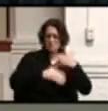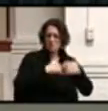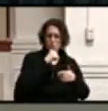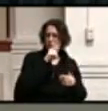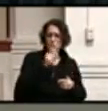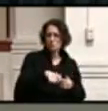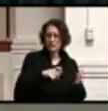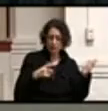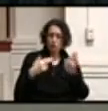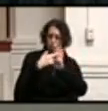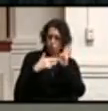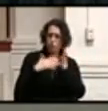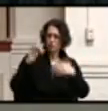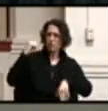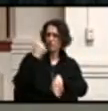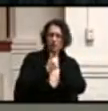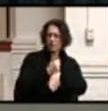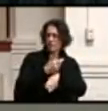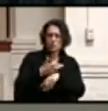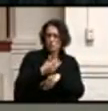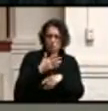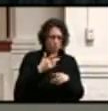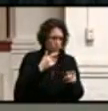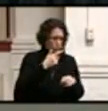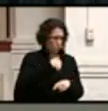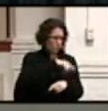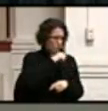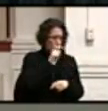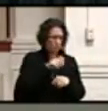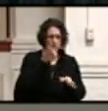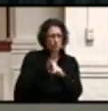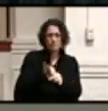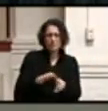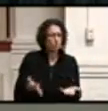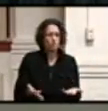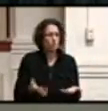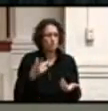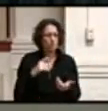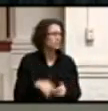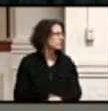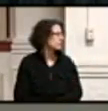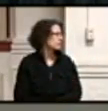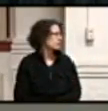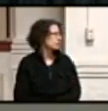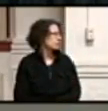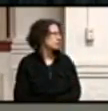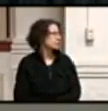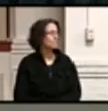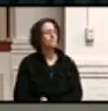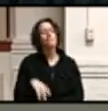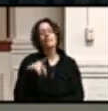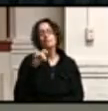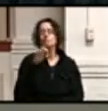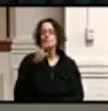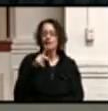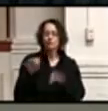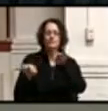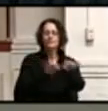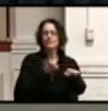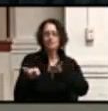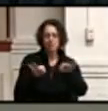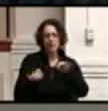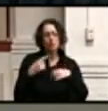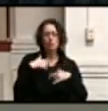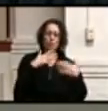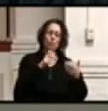acting on an ordinance. It's already an ordinance. Right. It's true. So we are seeking your reaffirmation that we follow